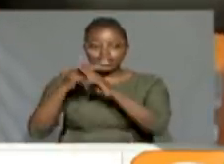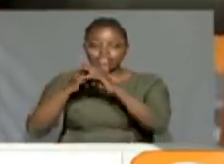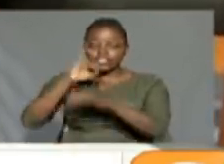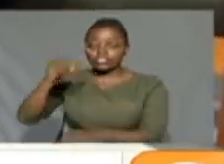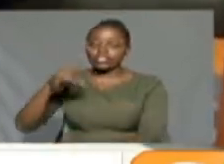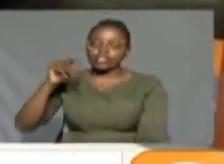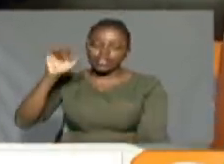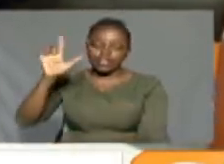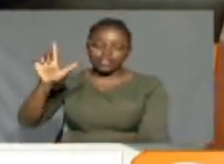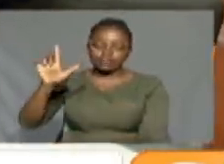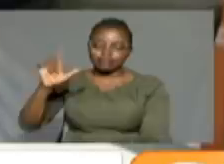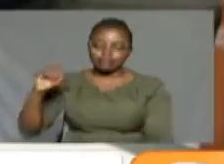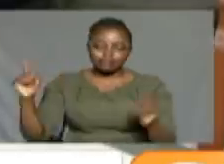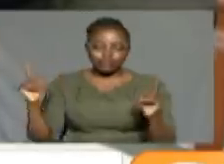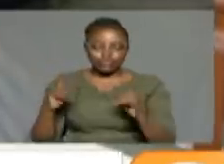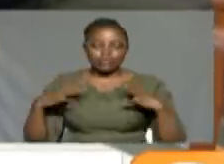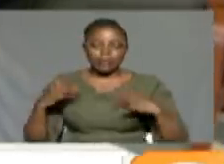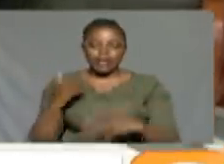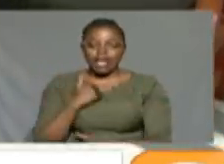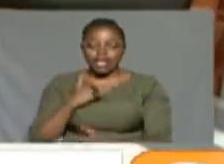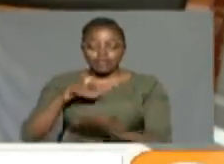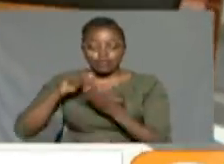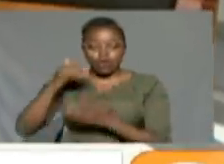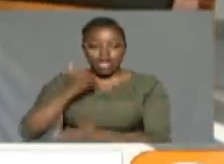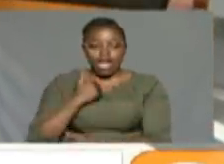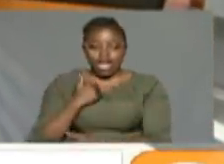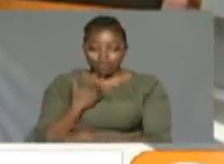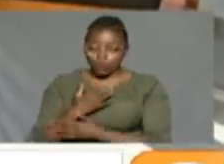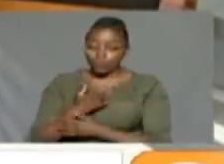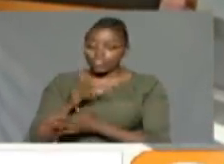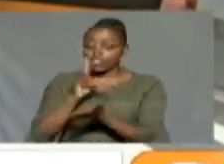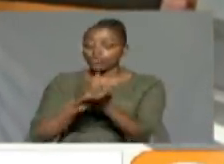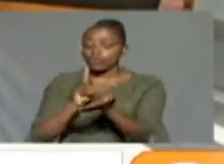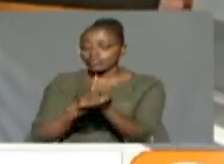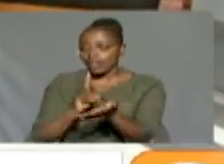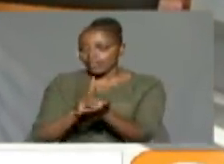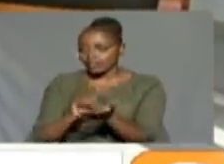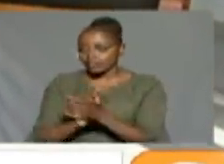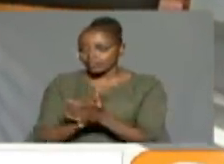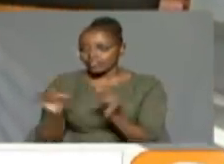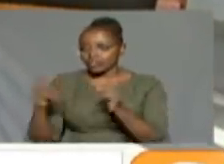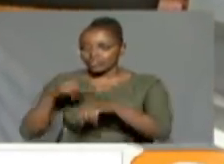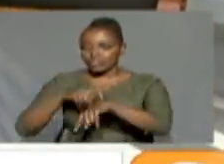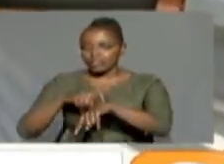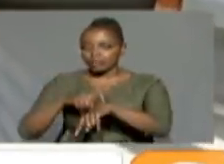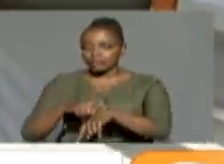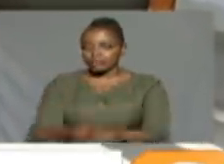JKLive. JKLive takes a break. Plenty more ahead with Daktari in a moment.